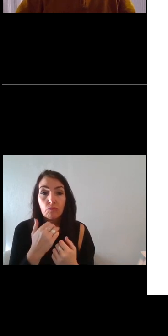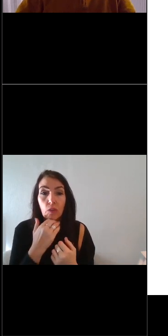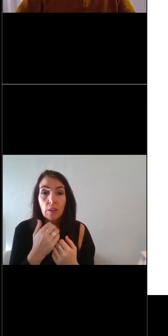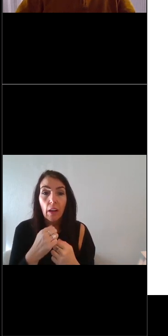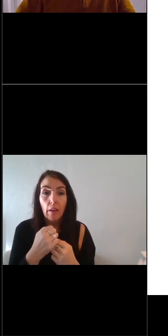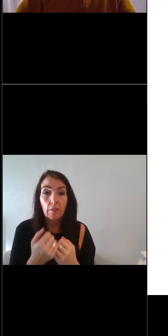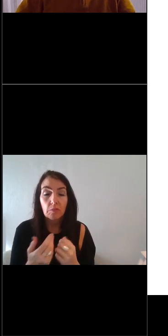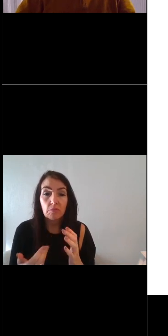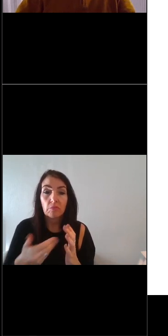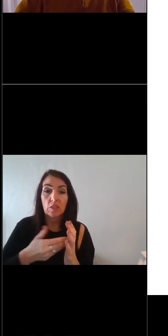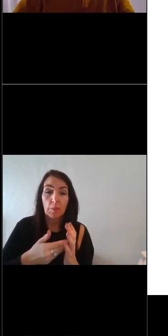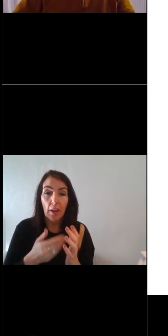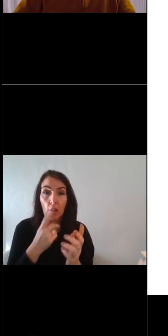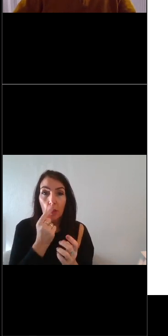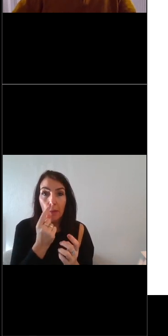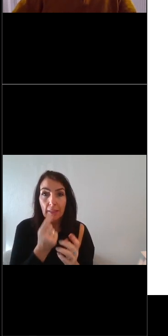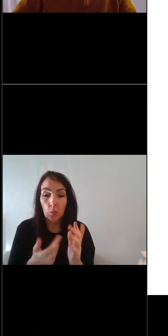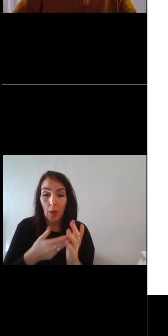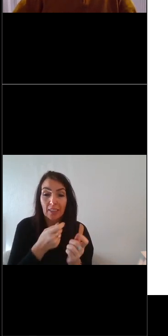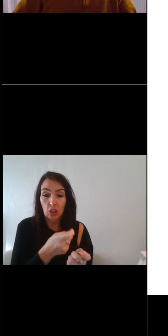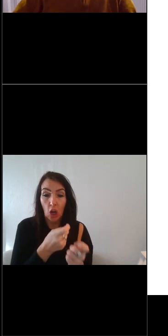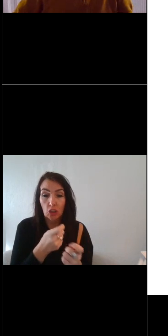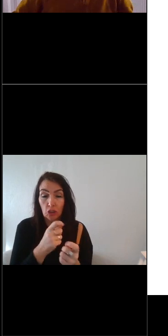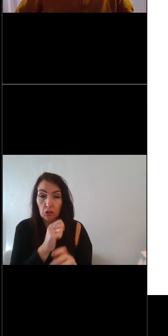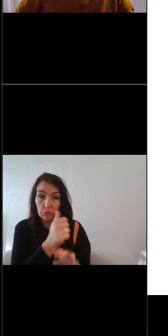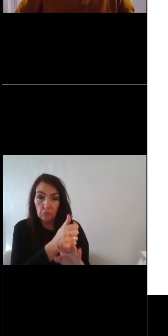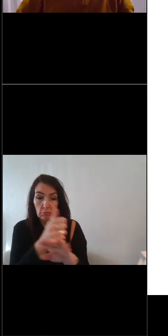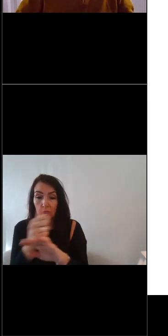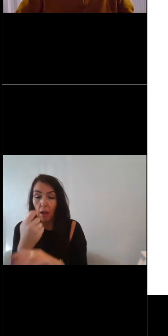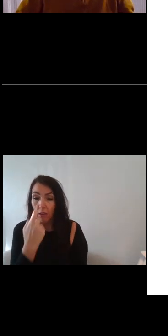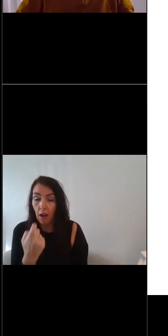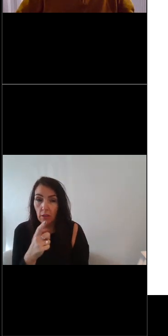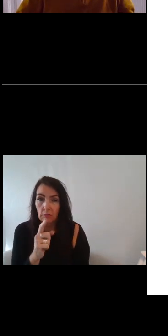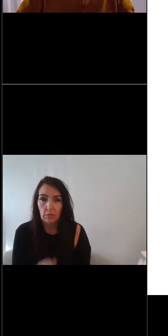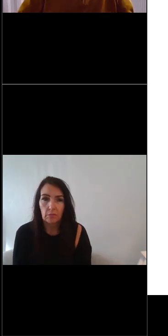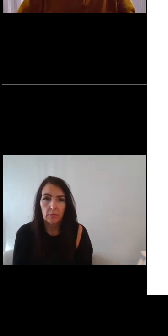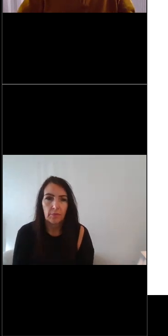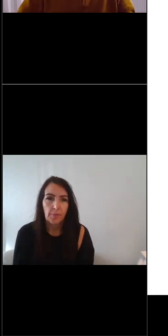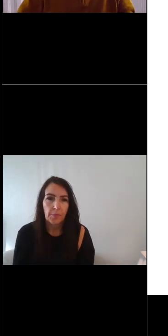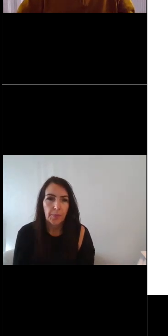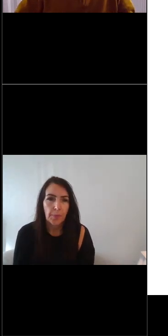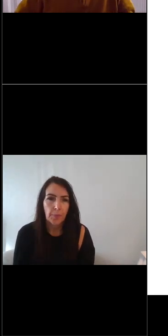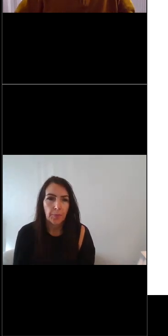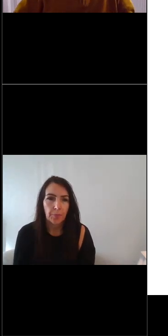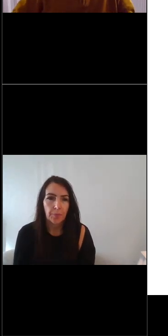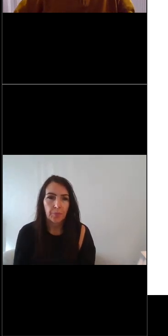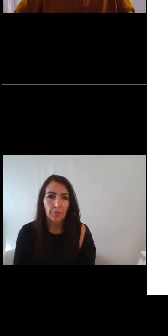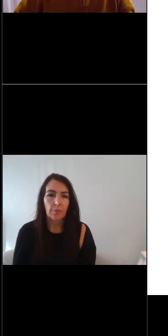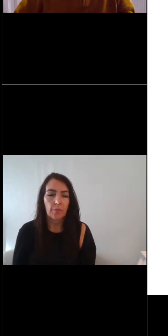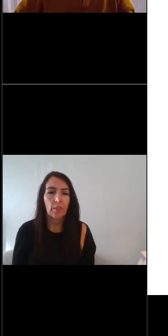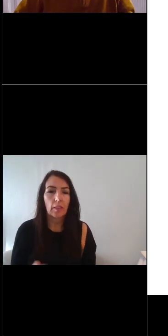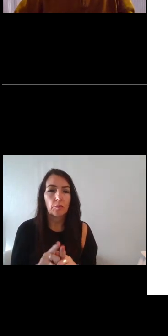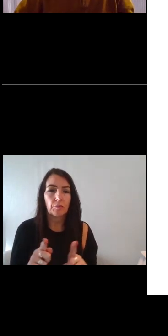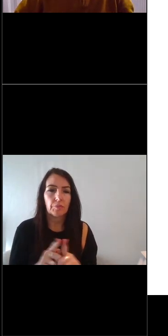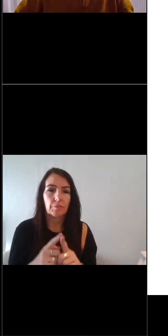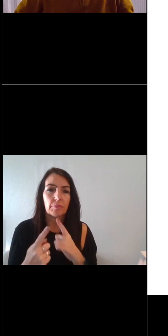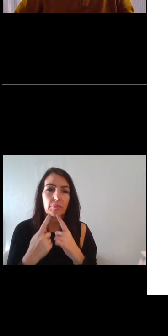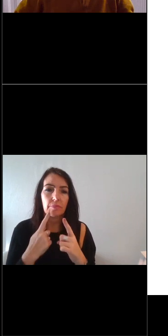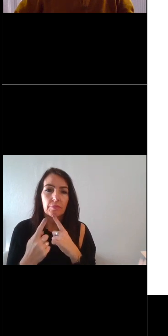to add in the chargers that you need? Using the data that tells you how long the vehicles